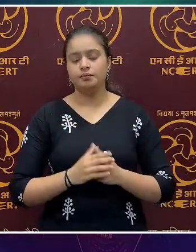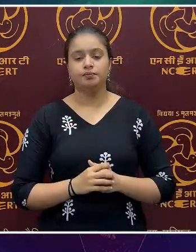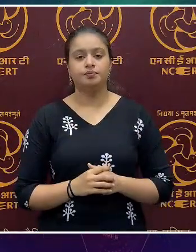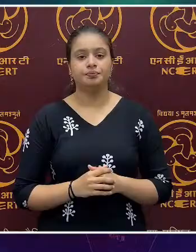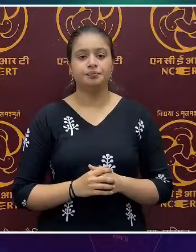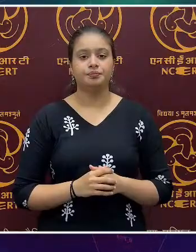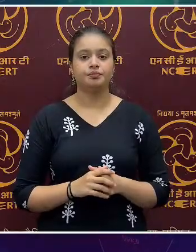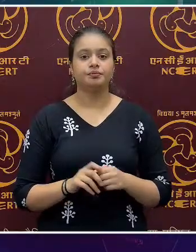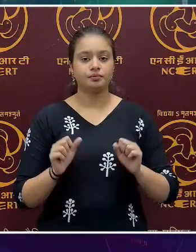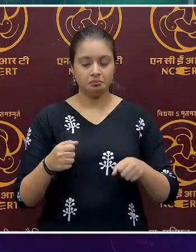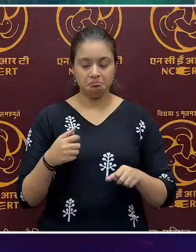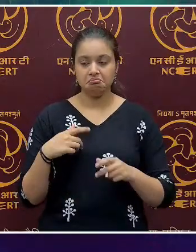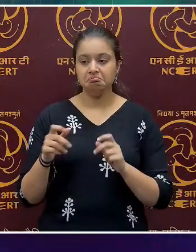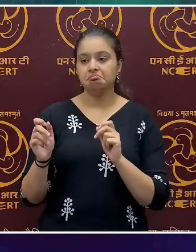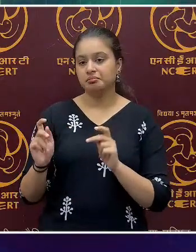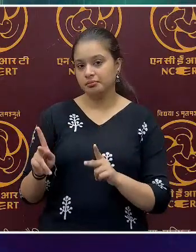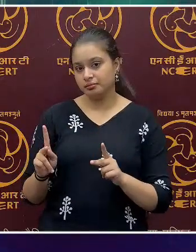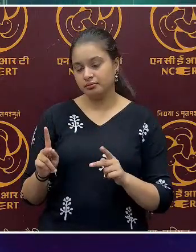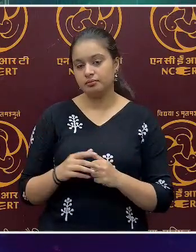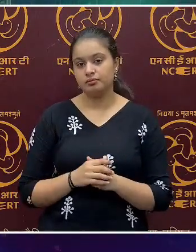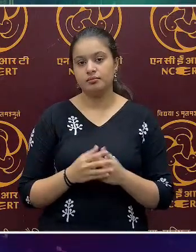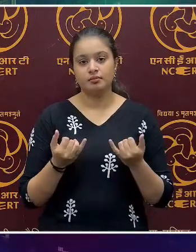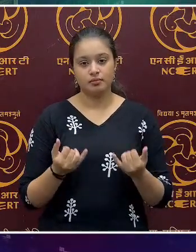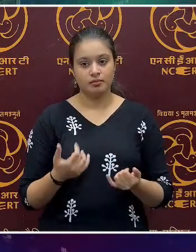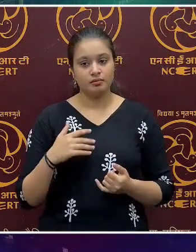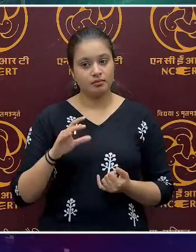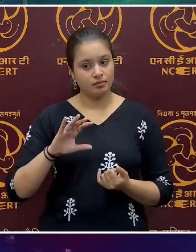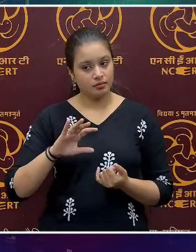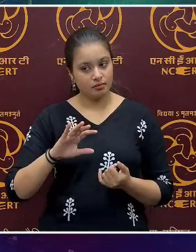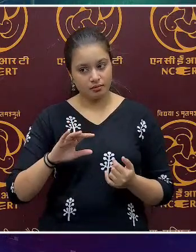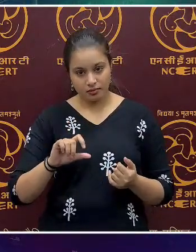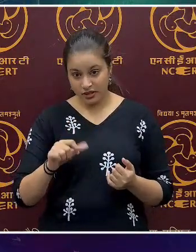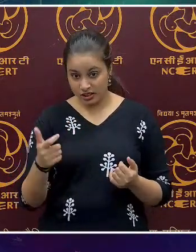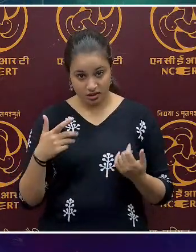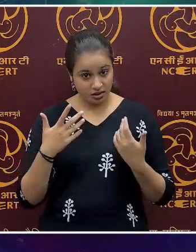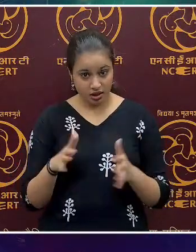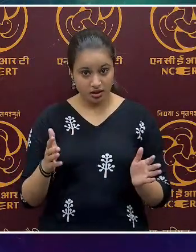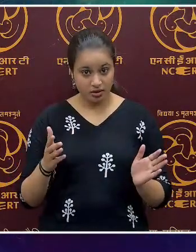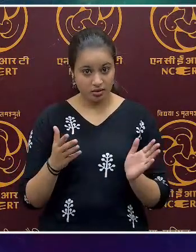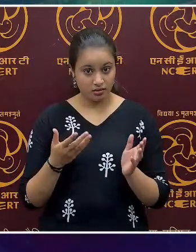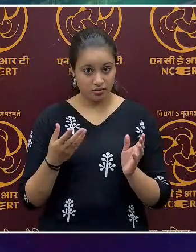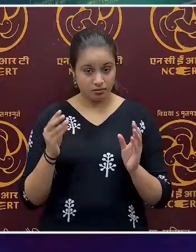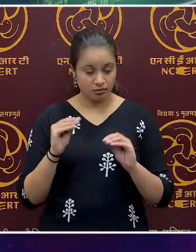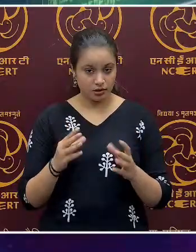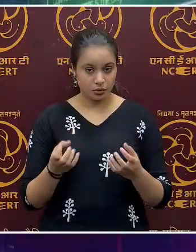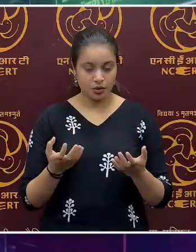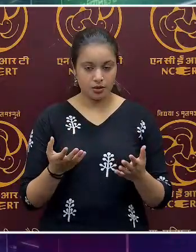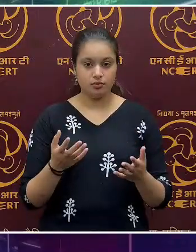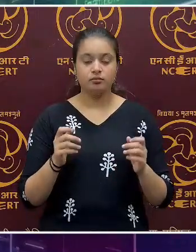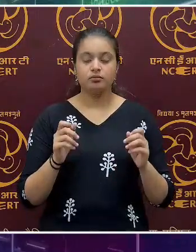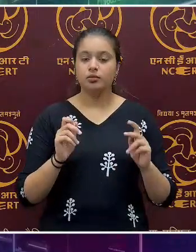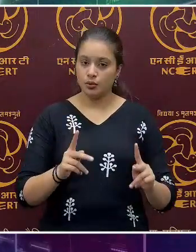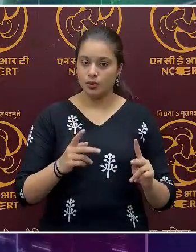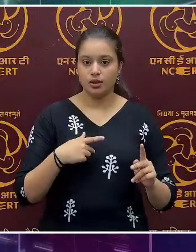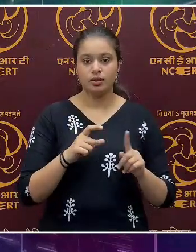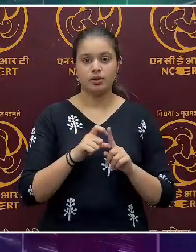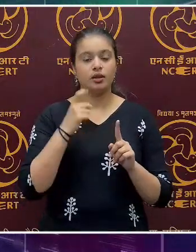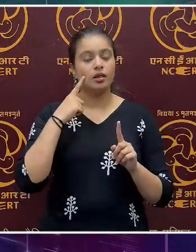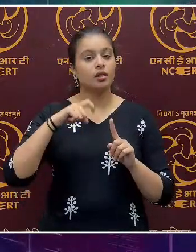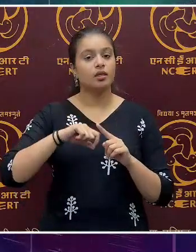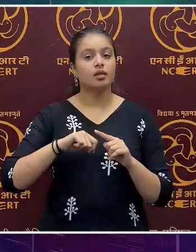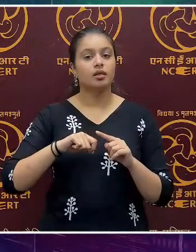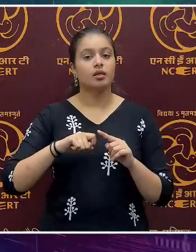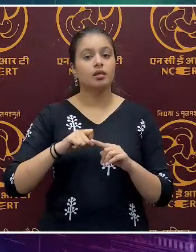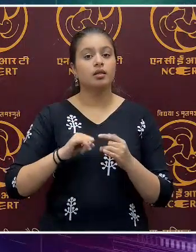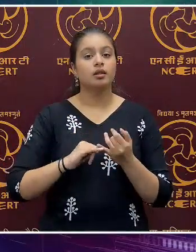Yeah. Okay. So any other features of virtual labs? So after exploring through all the Diksha thing, like